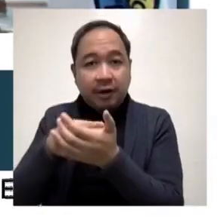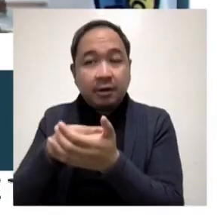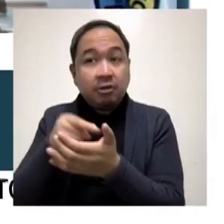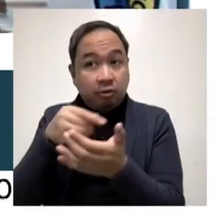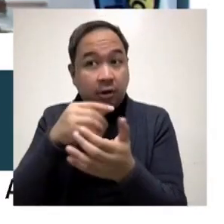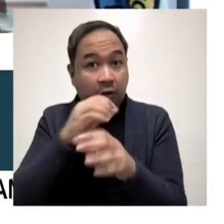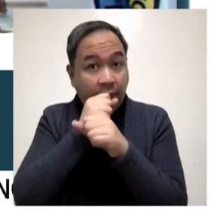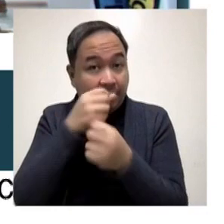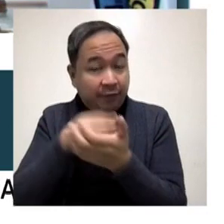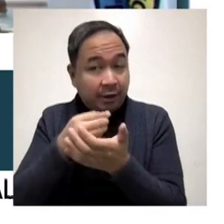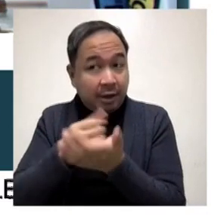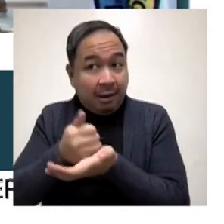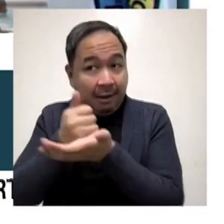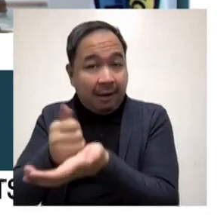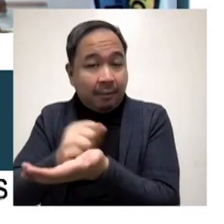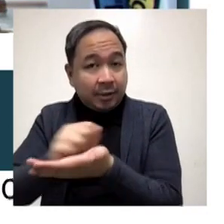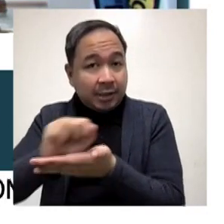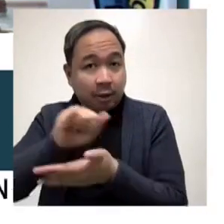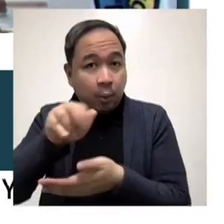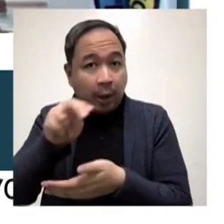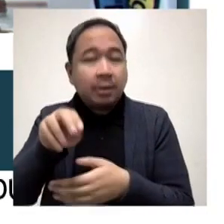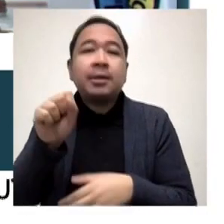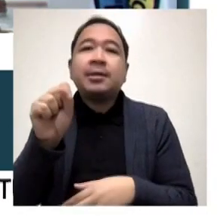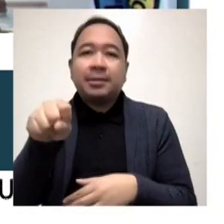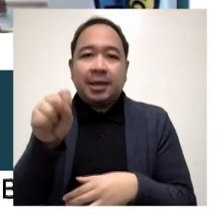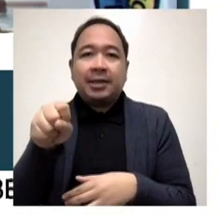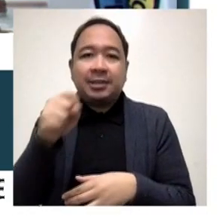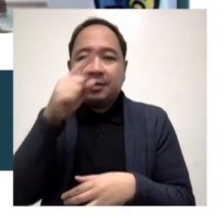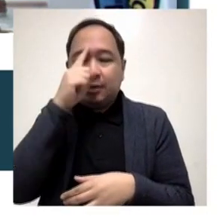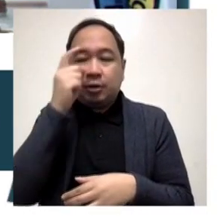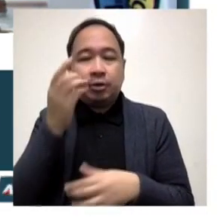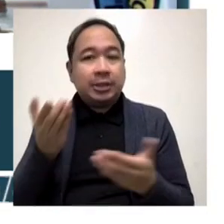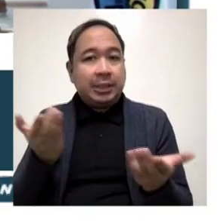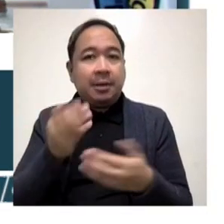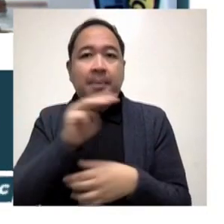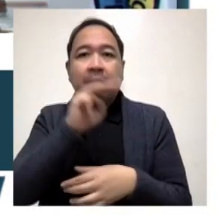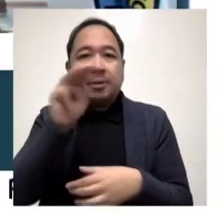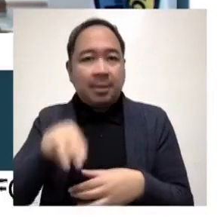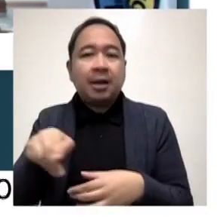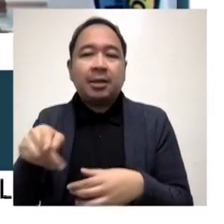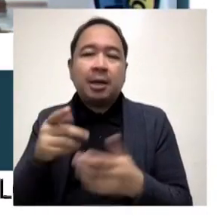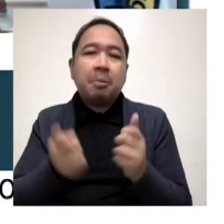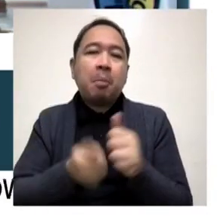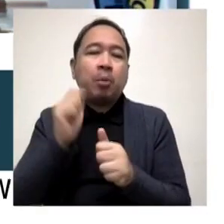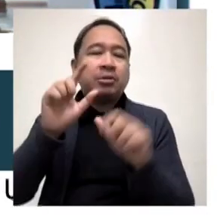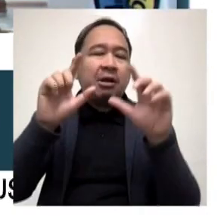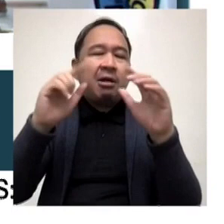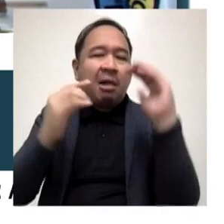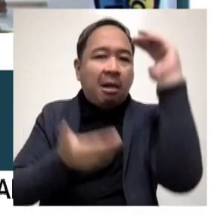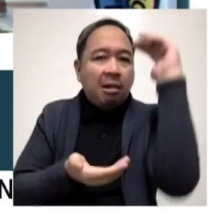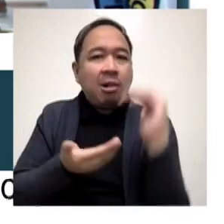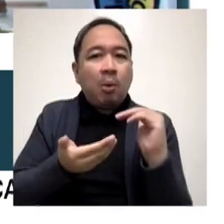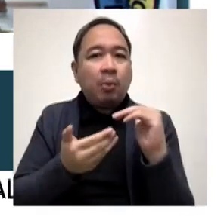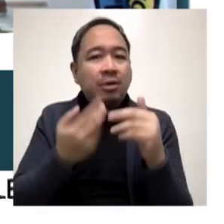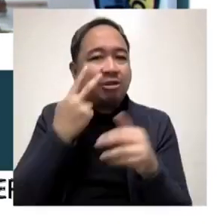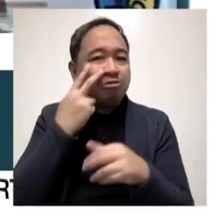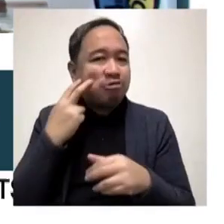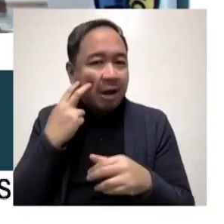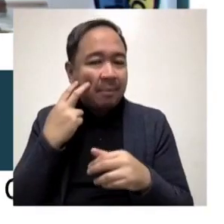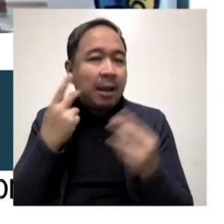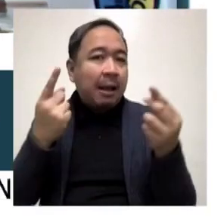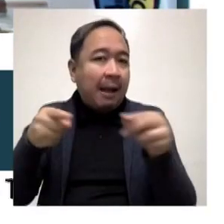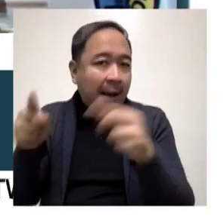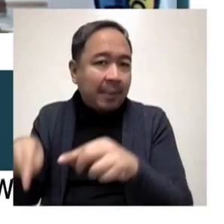Yes, because number one, we are the city with the lowest crime rate in Metro Manila. Number two, we are just three barangays away